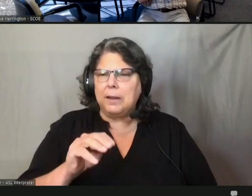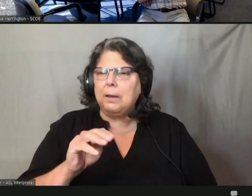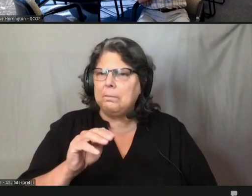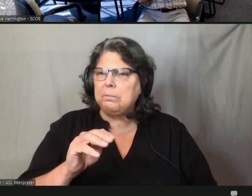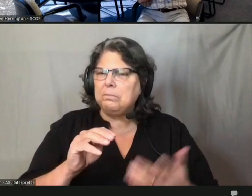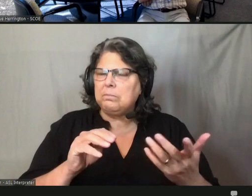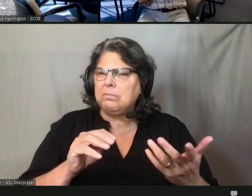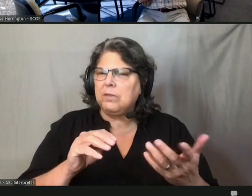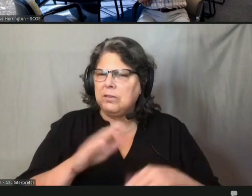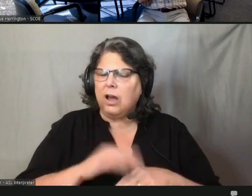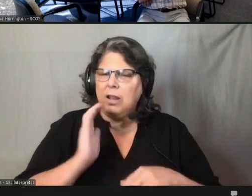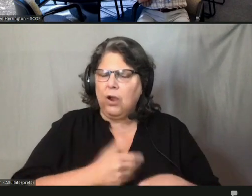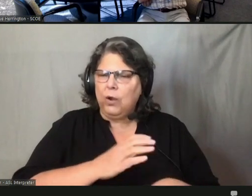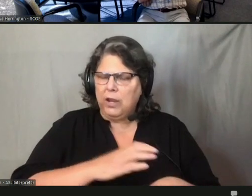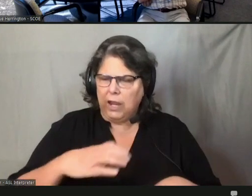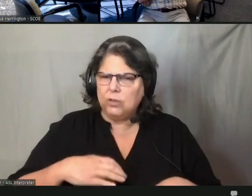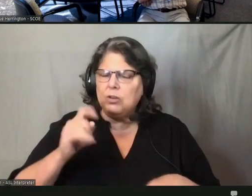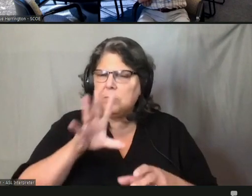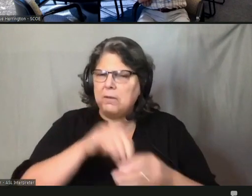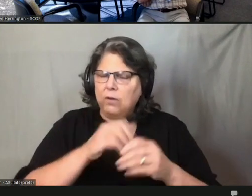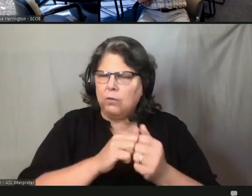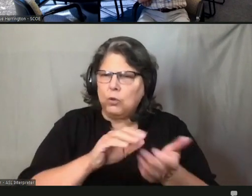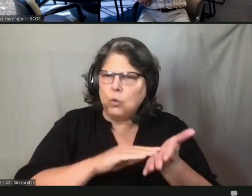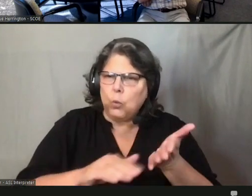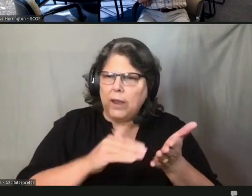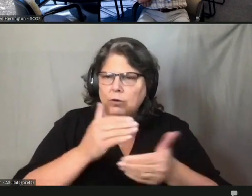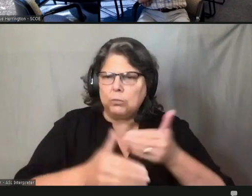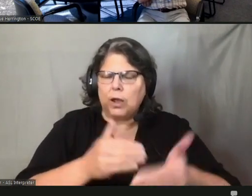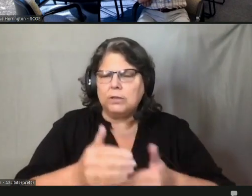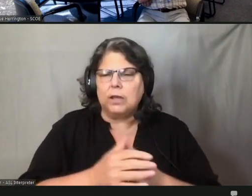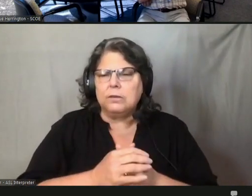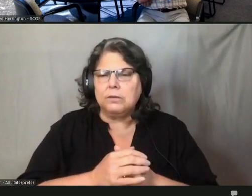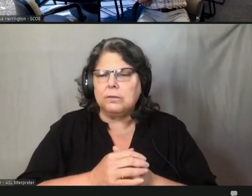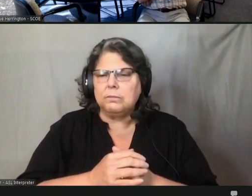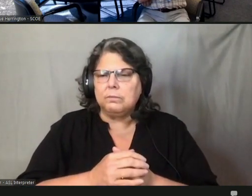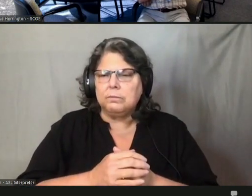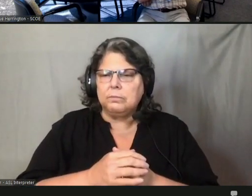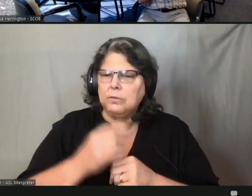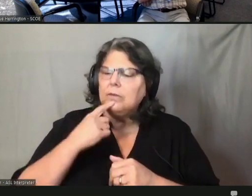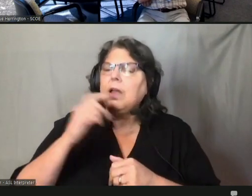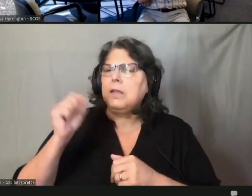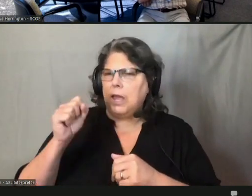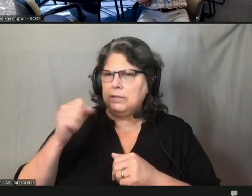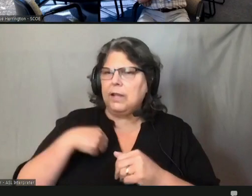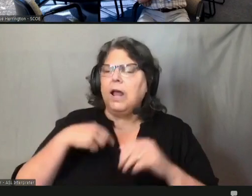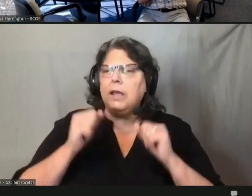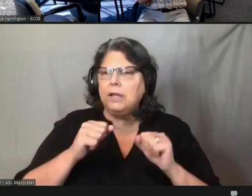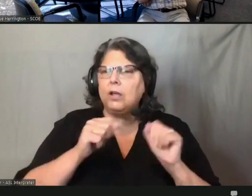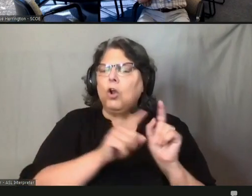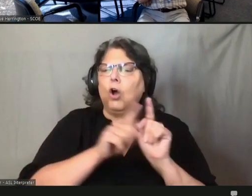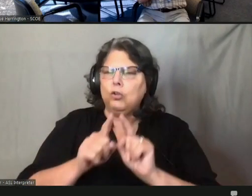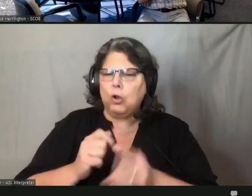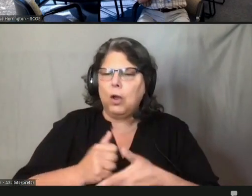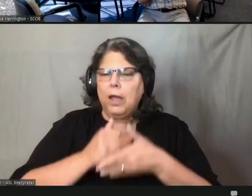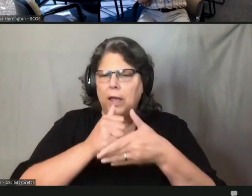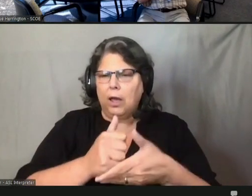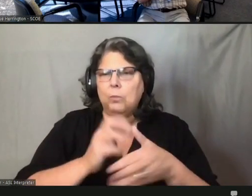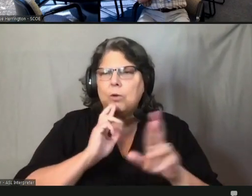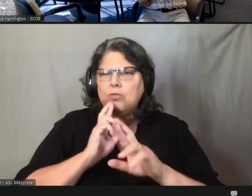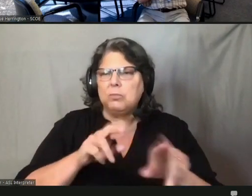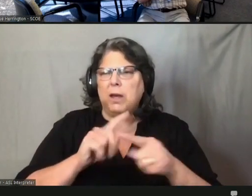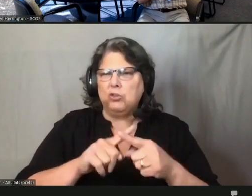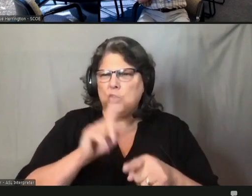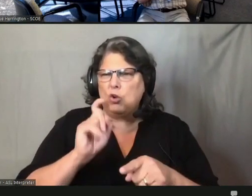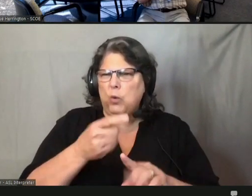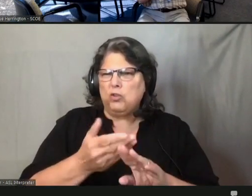involved with the waiver process. Yes, and I can also potentially assist in responding to the prior